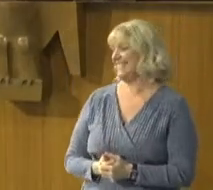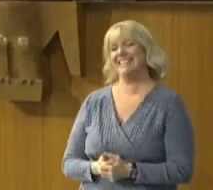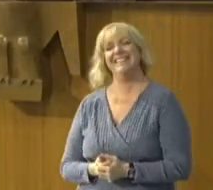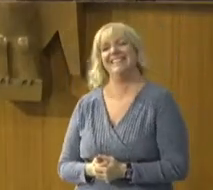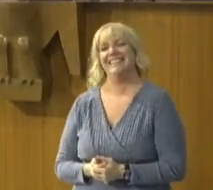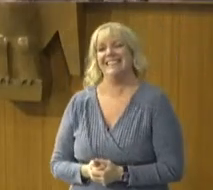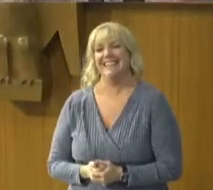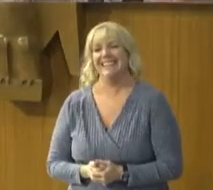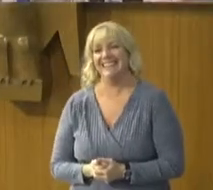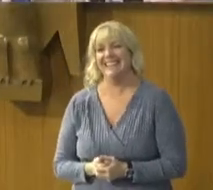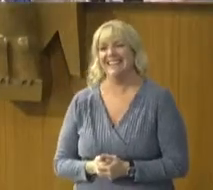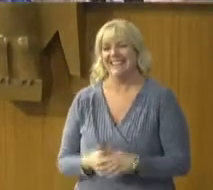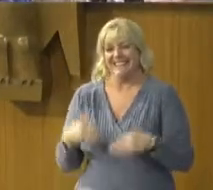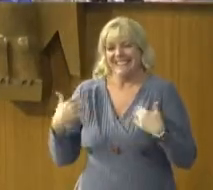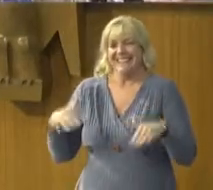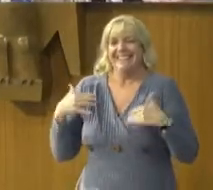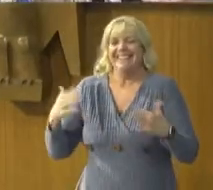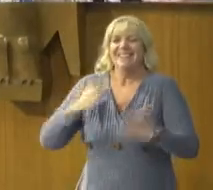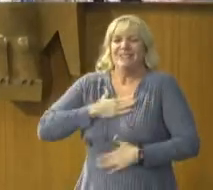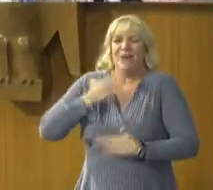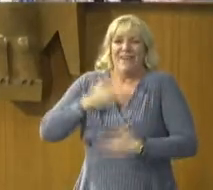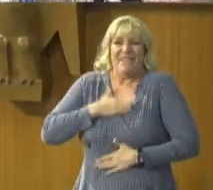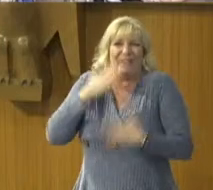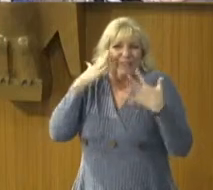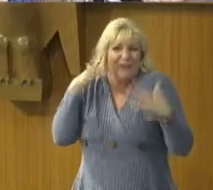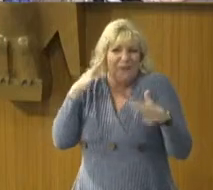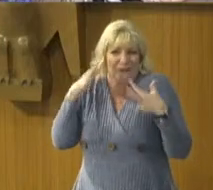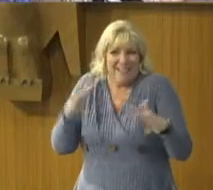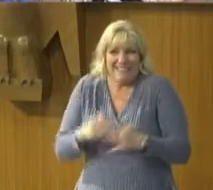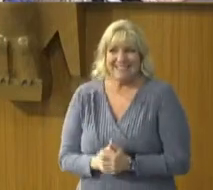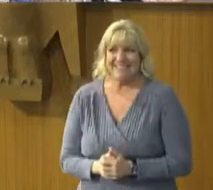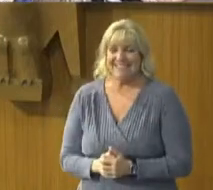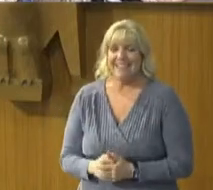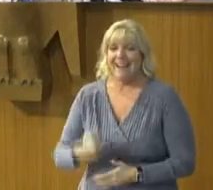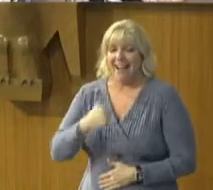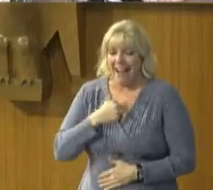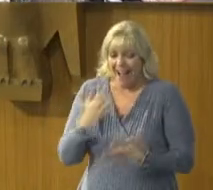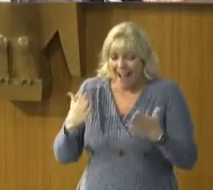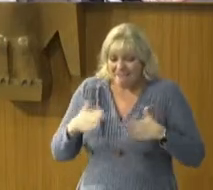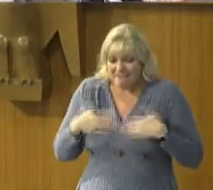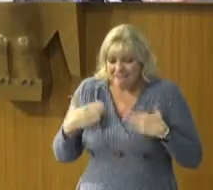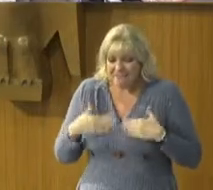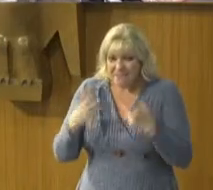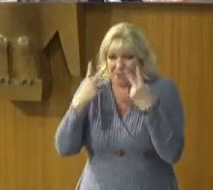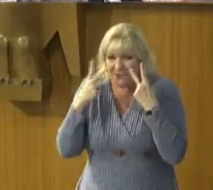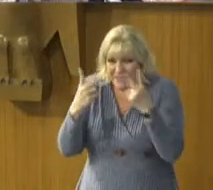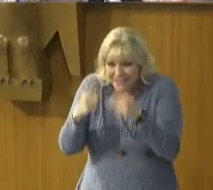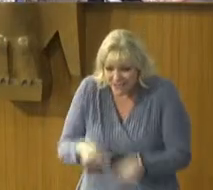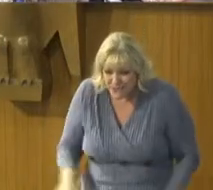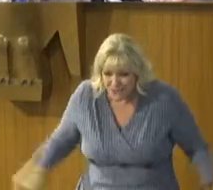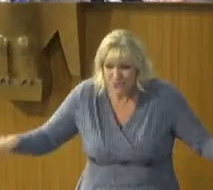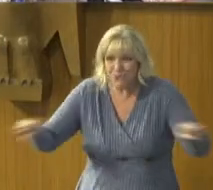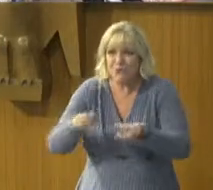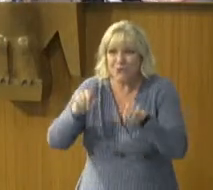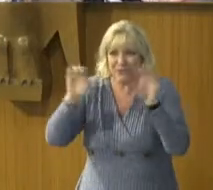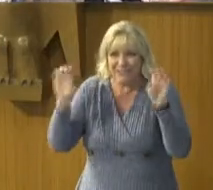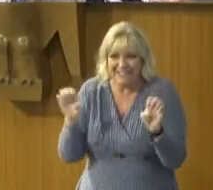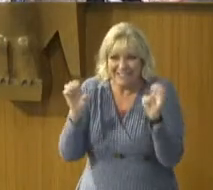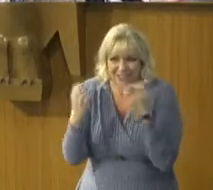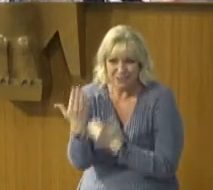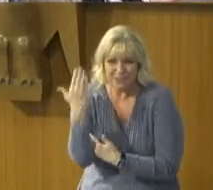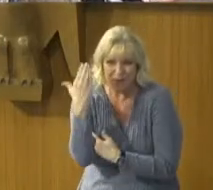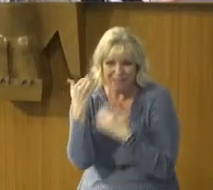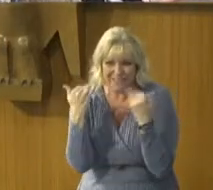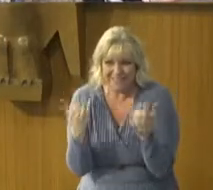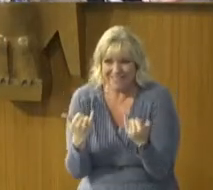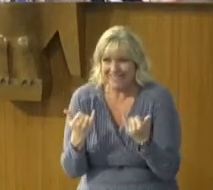Good morning! Oh, what a joyful noise. I am so glad to see all of you on this Easter morning.